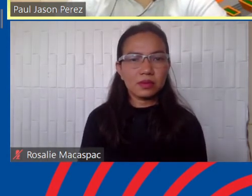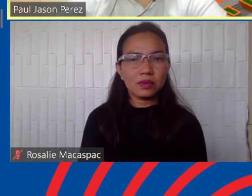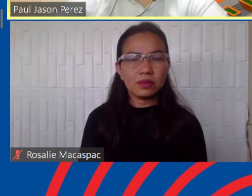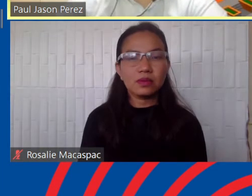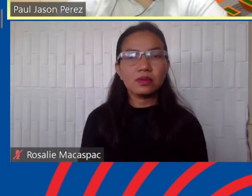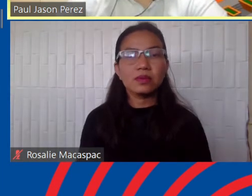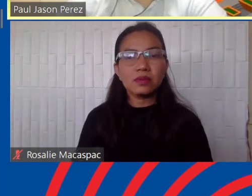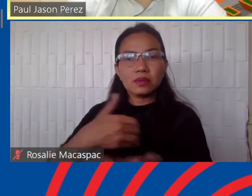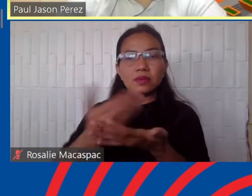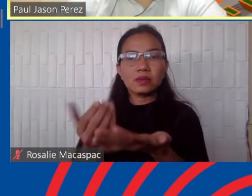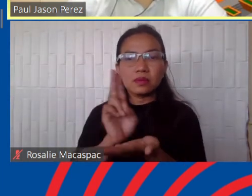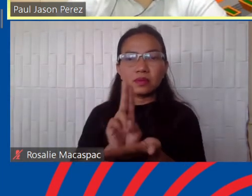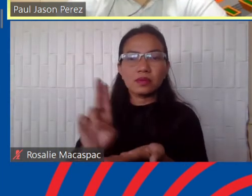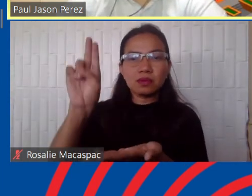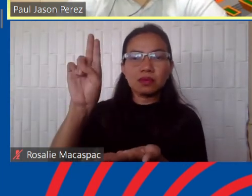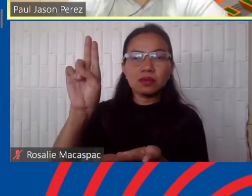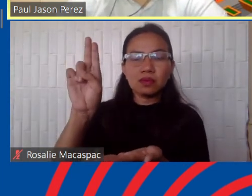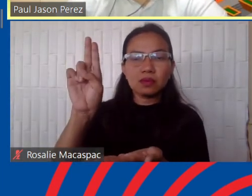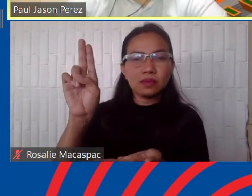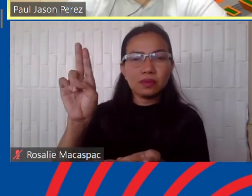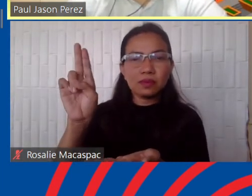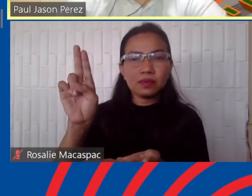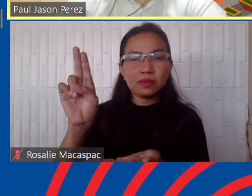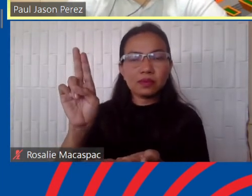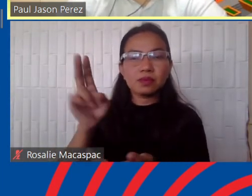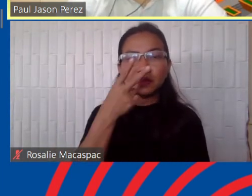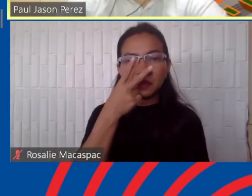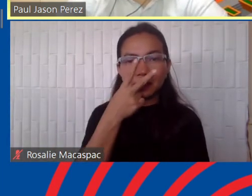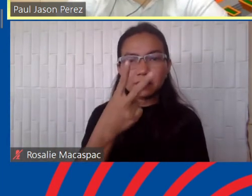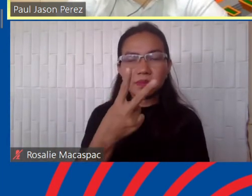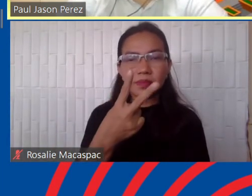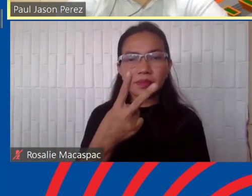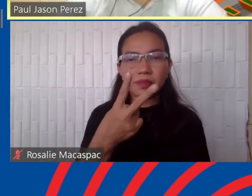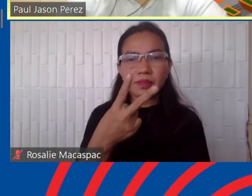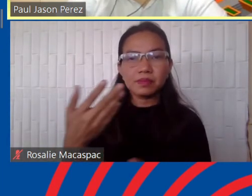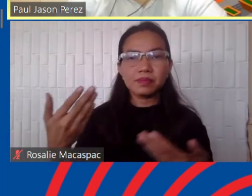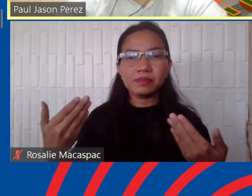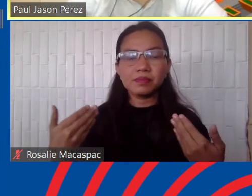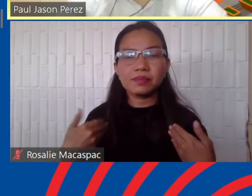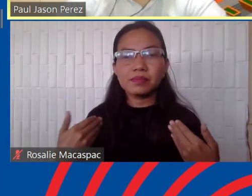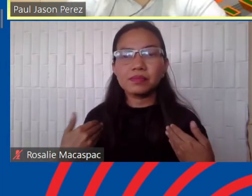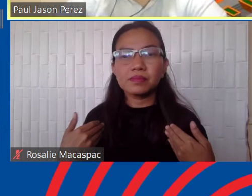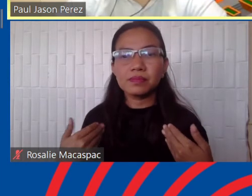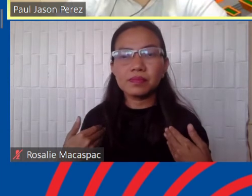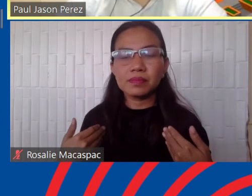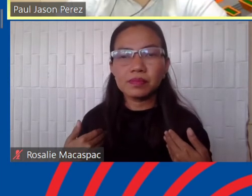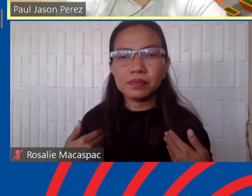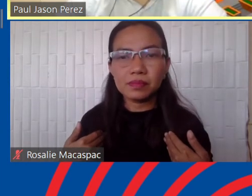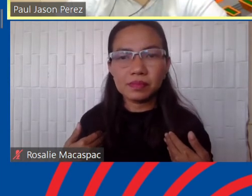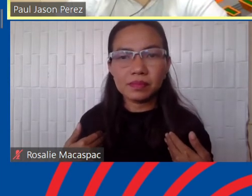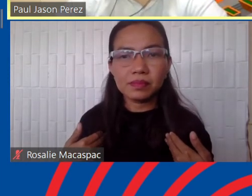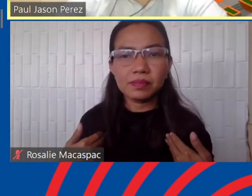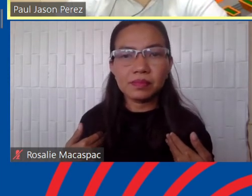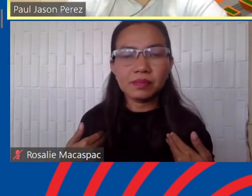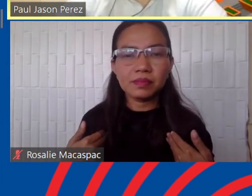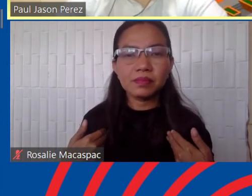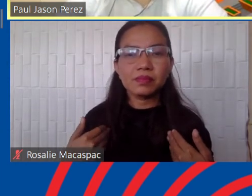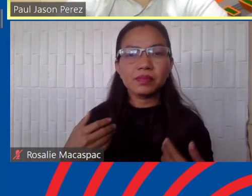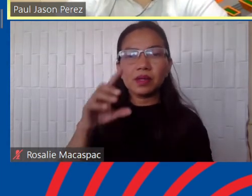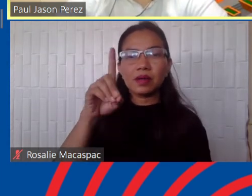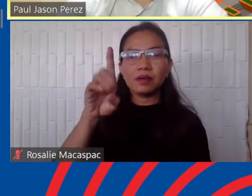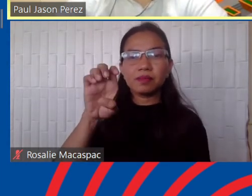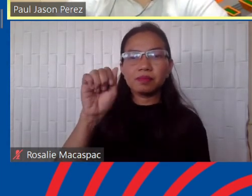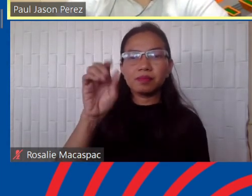Some universities, so as you can see, uh, a lot of these are coming from Brazil. Probably it's a deadline for